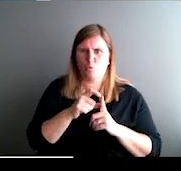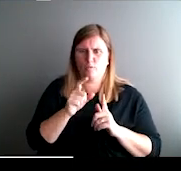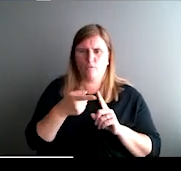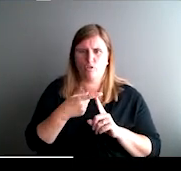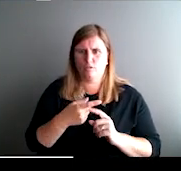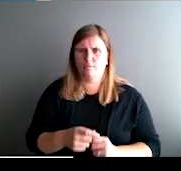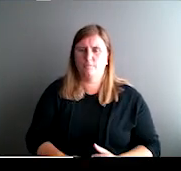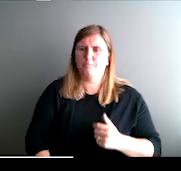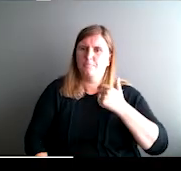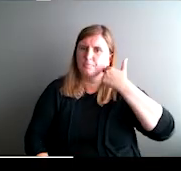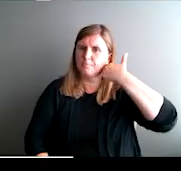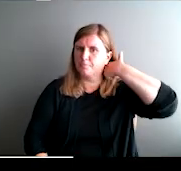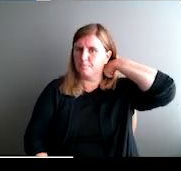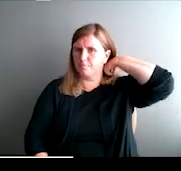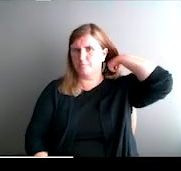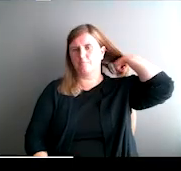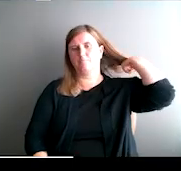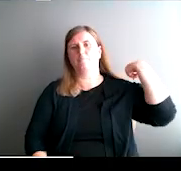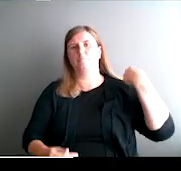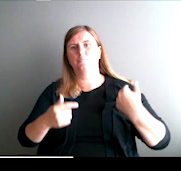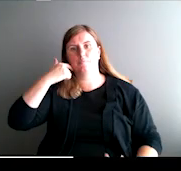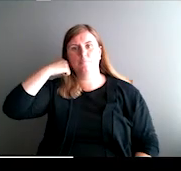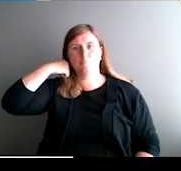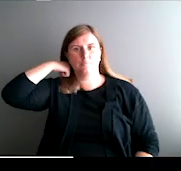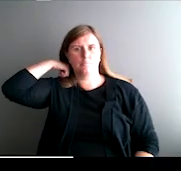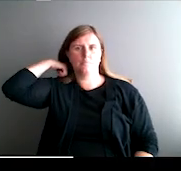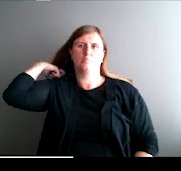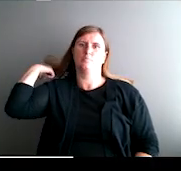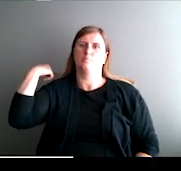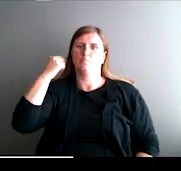first. That kind of collaboration is